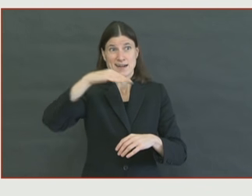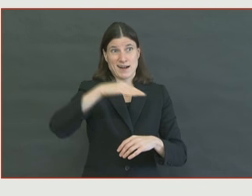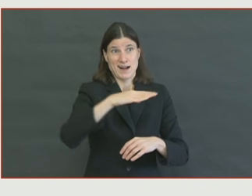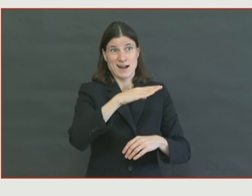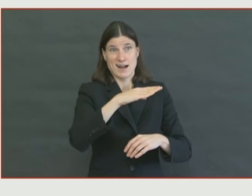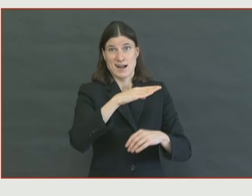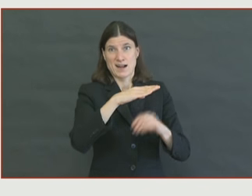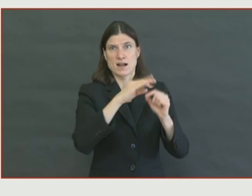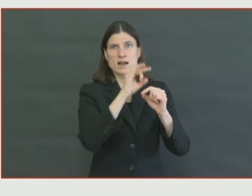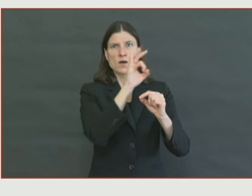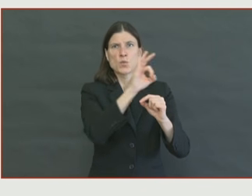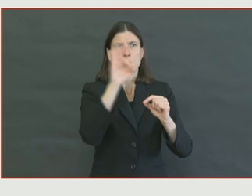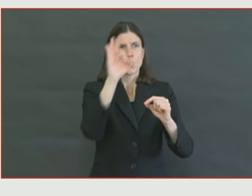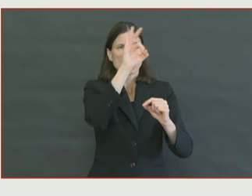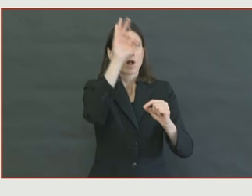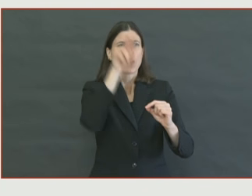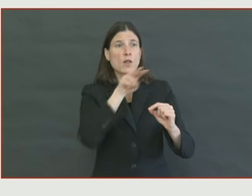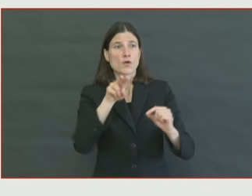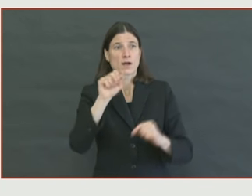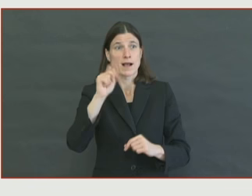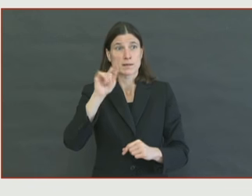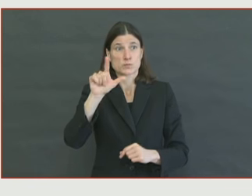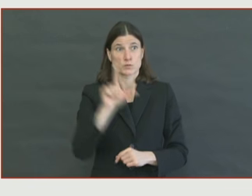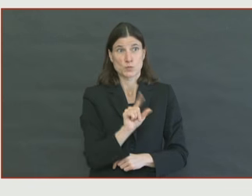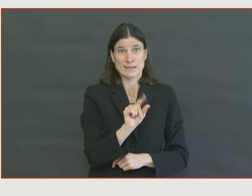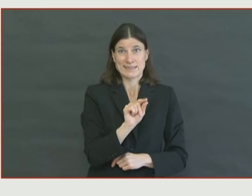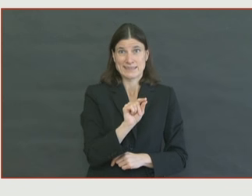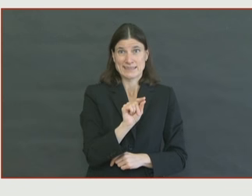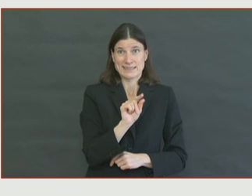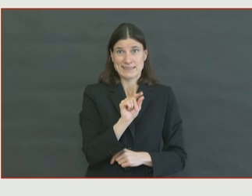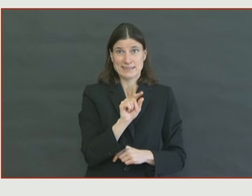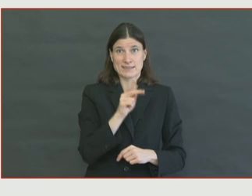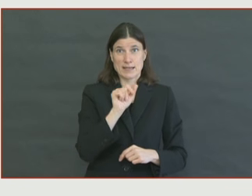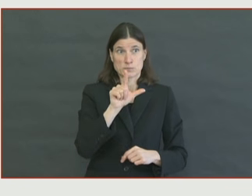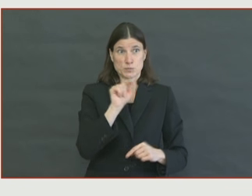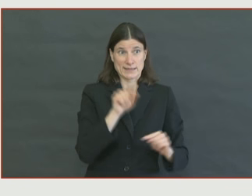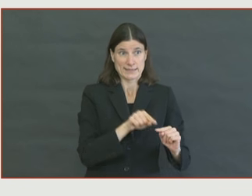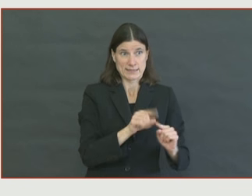to 22nd. There are a few dots above the line.